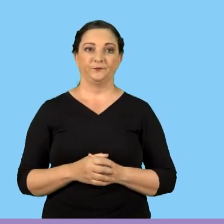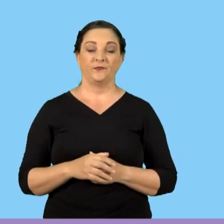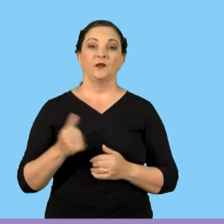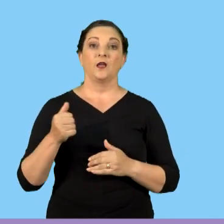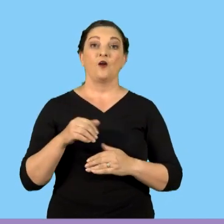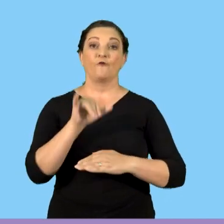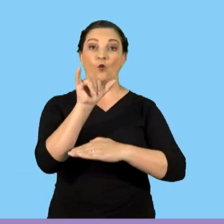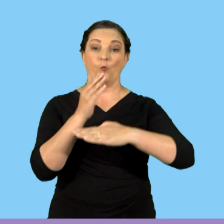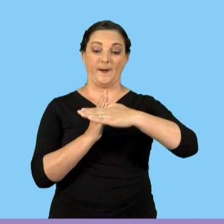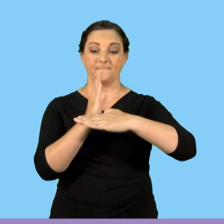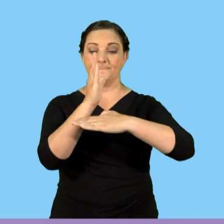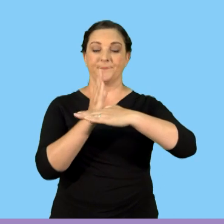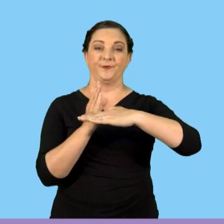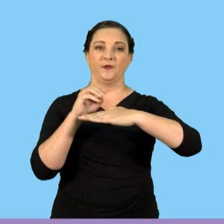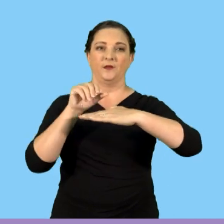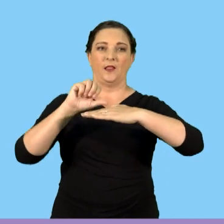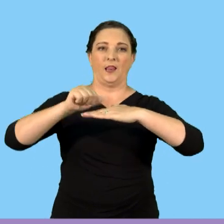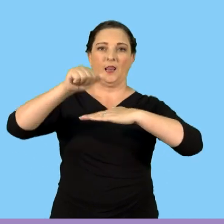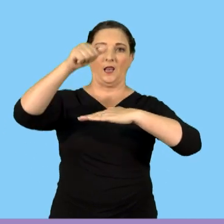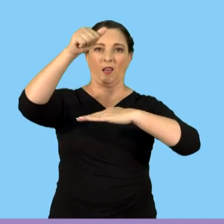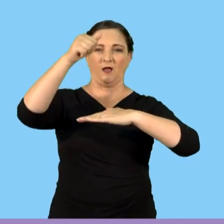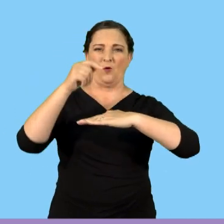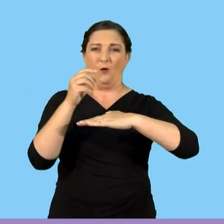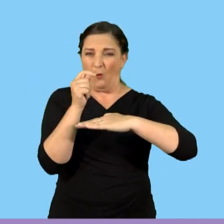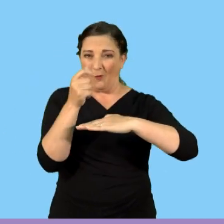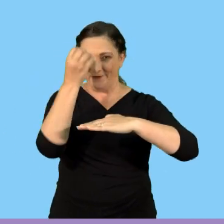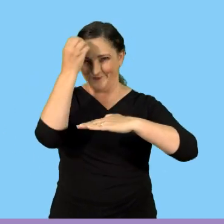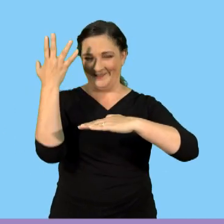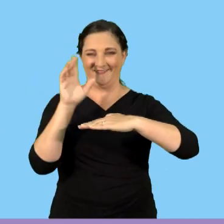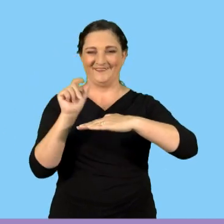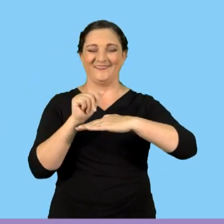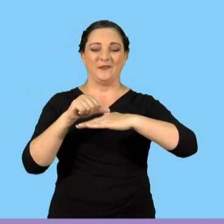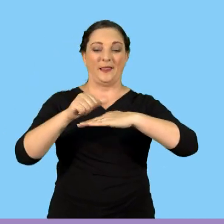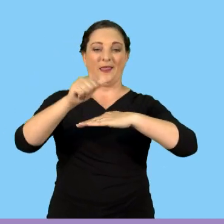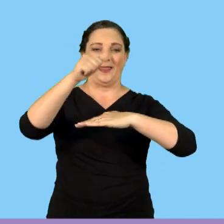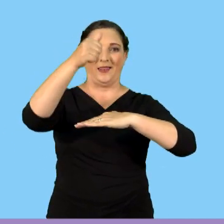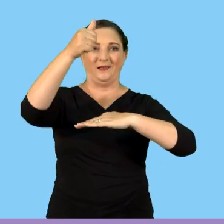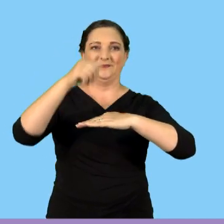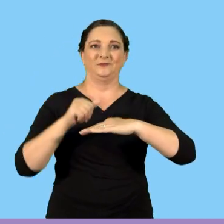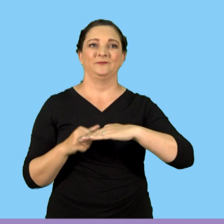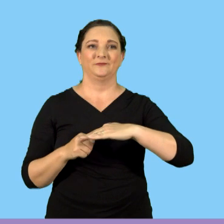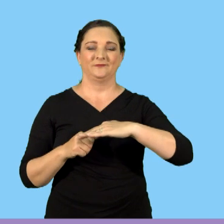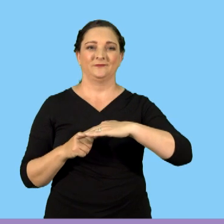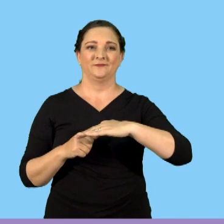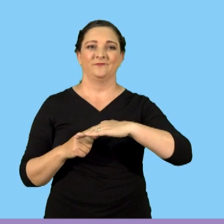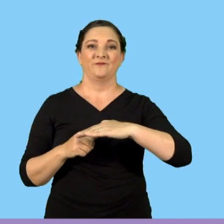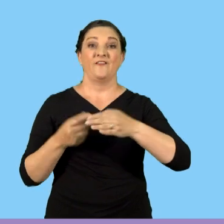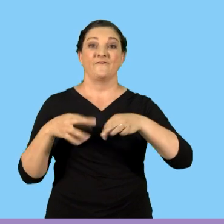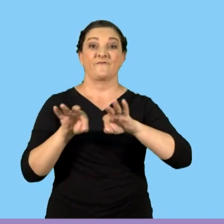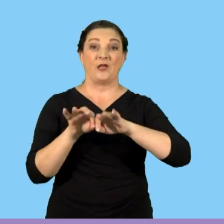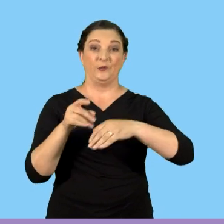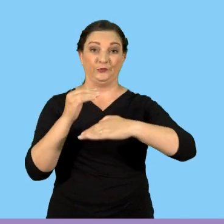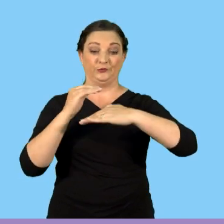put in our let me just put in the y values as well. I almost forgot them. So we know that the one that is going vertical